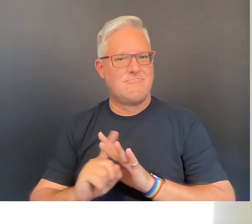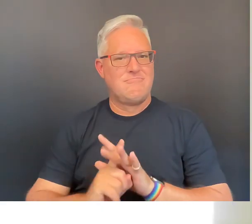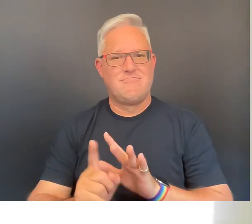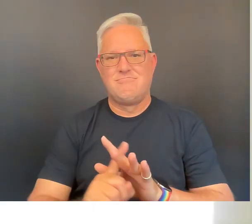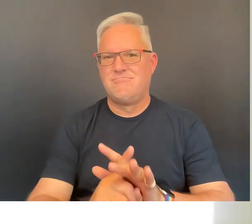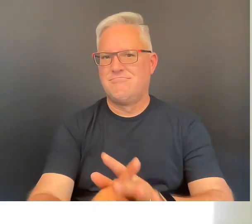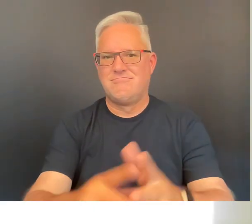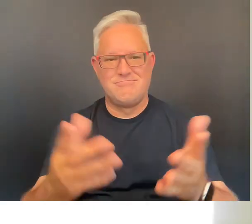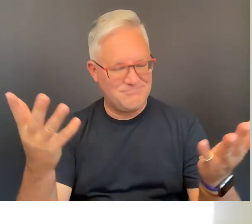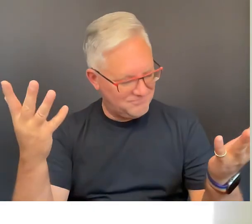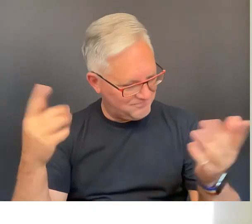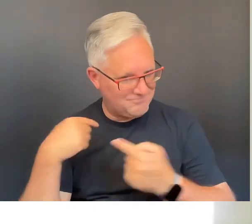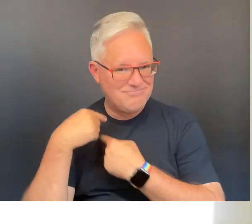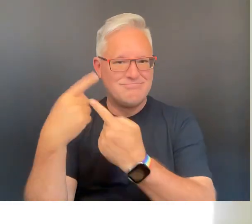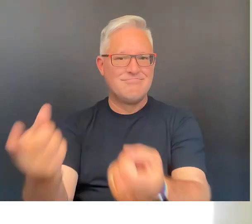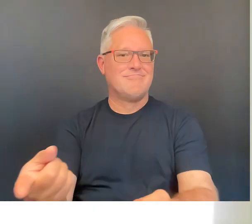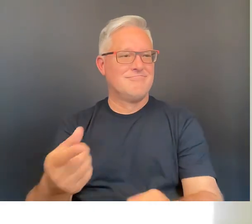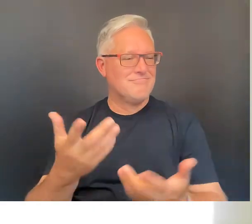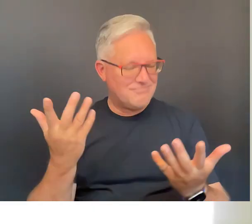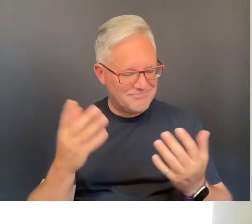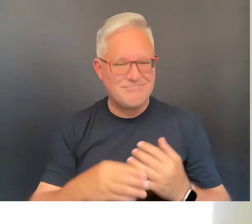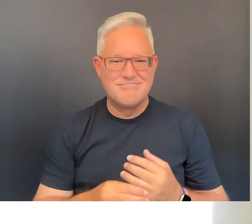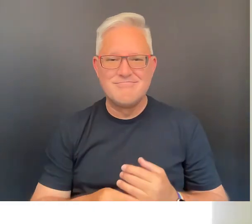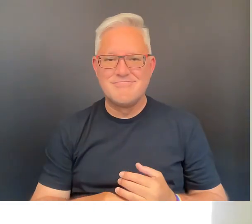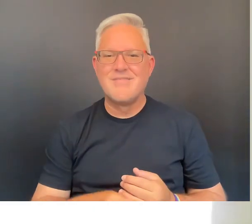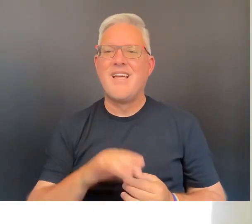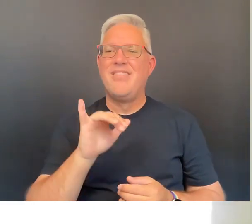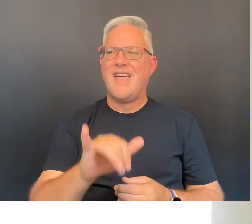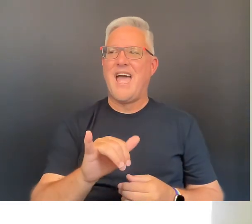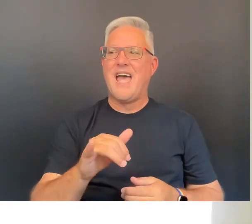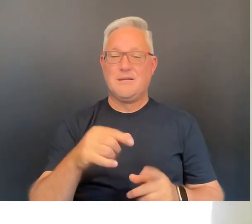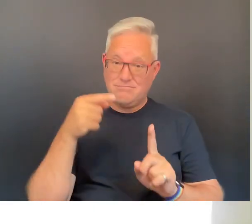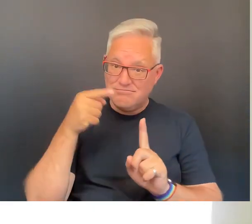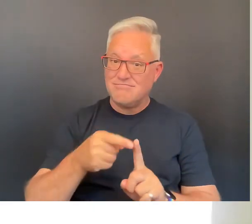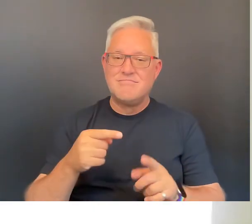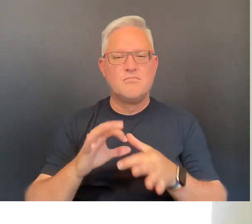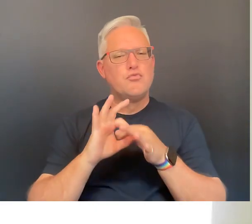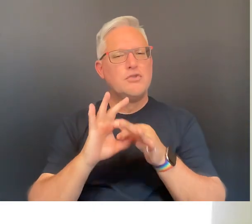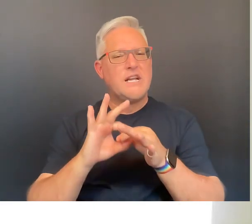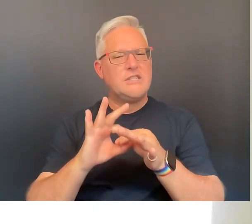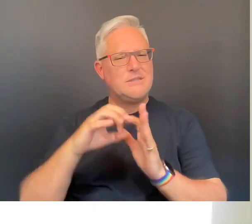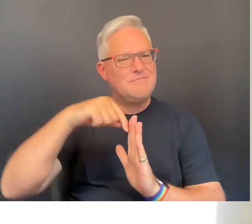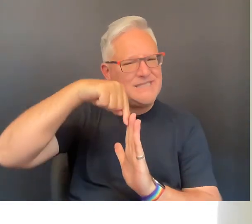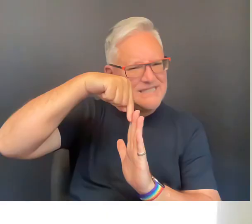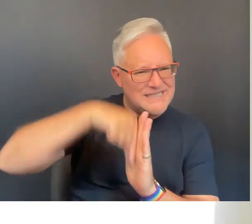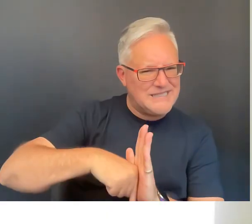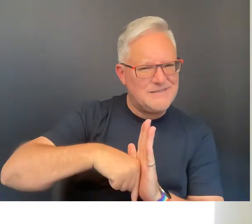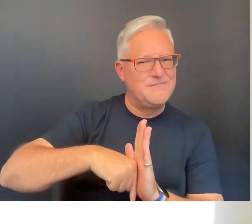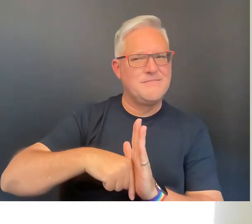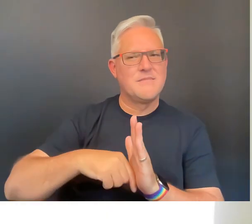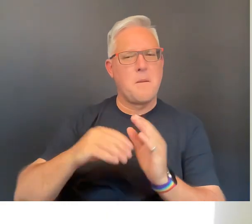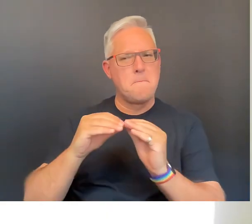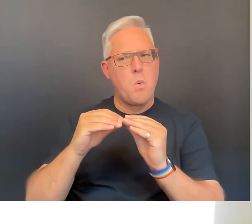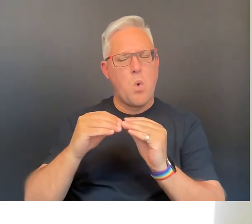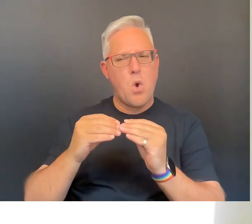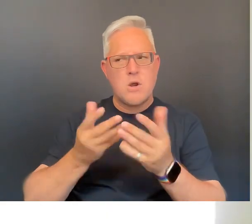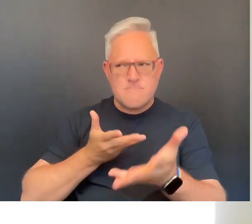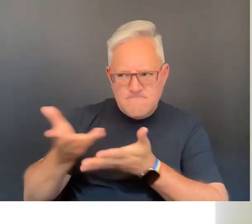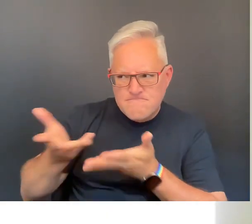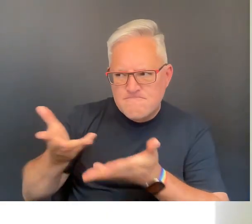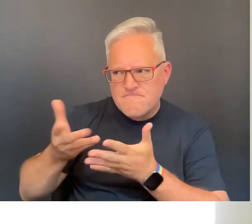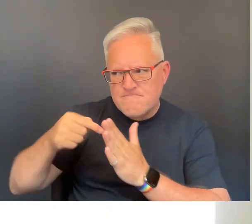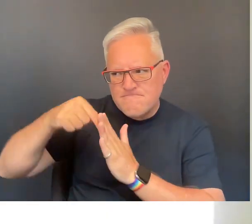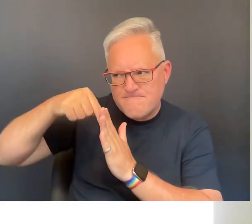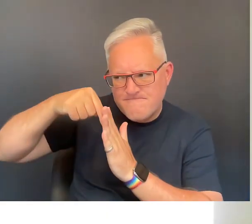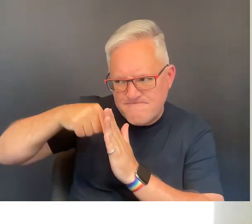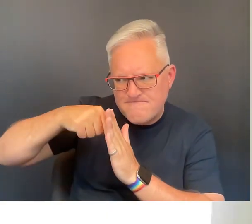these times, and through all of these years, the deepening of relationships, the deepening of community,